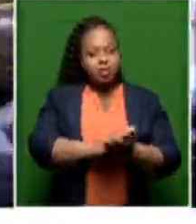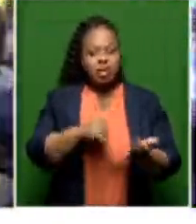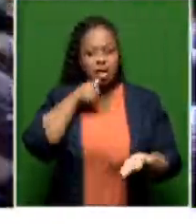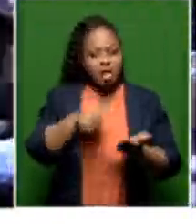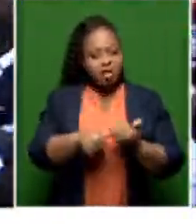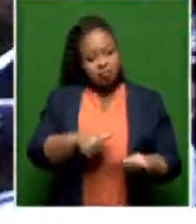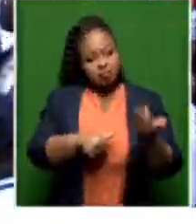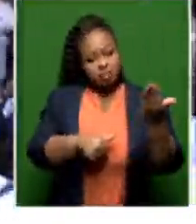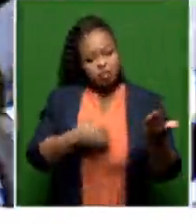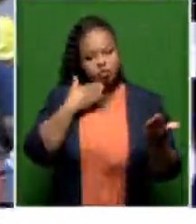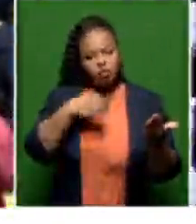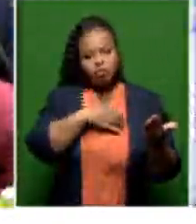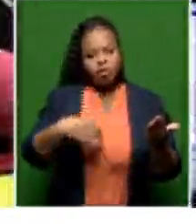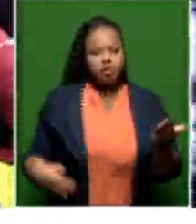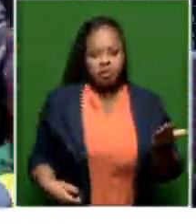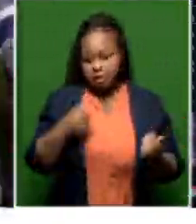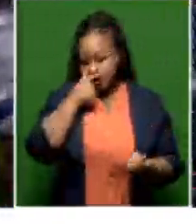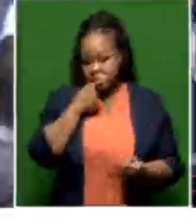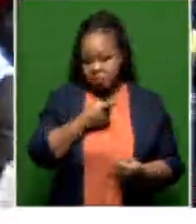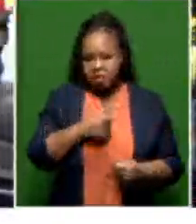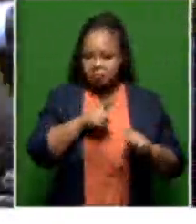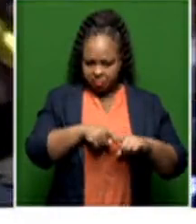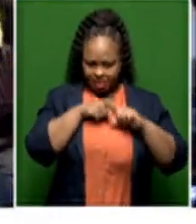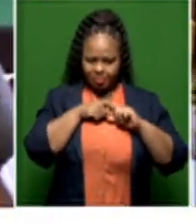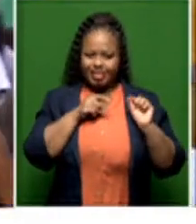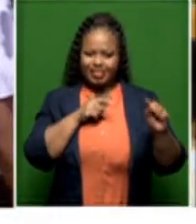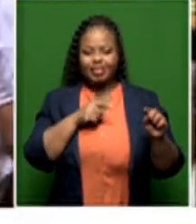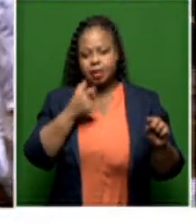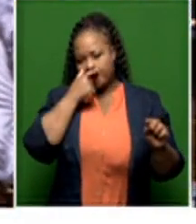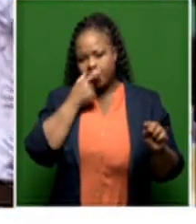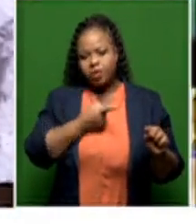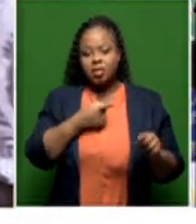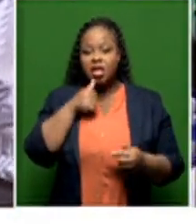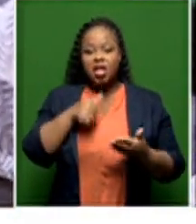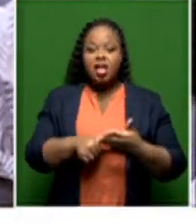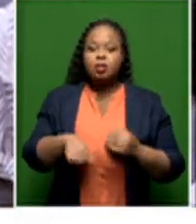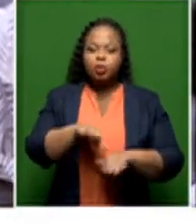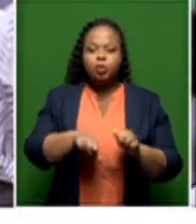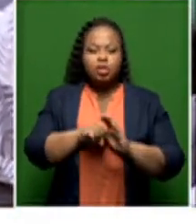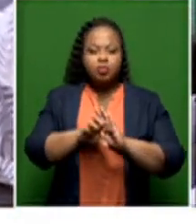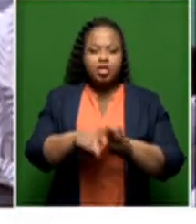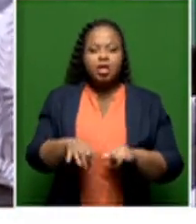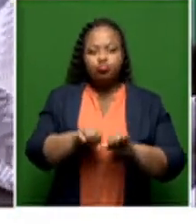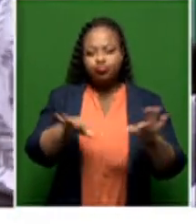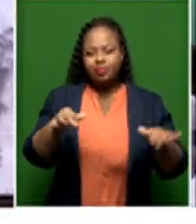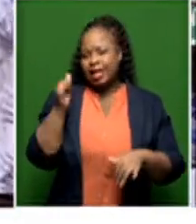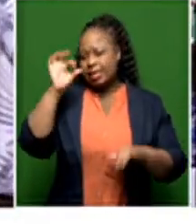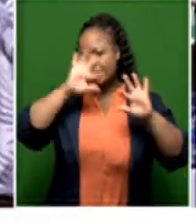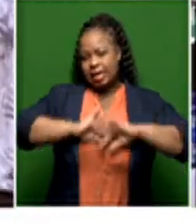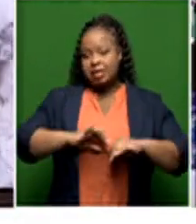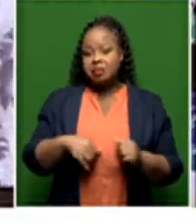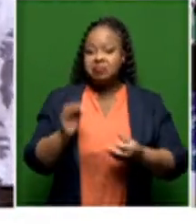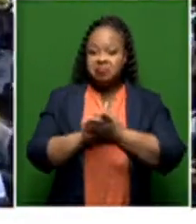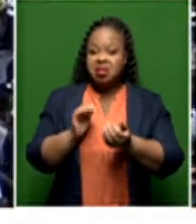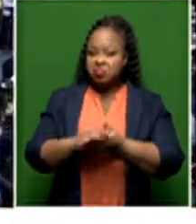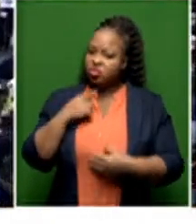written a letter to party president Cyril Ramaphosa suspending him. Now, in a letter circulating on social media last night, Magashule